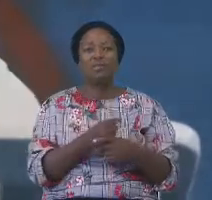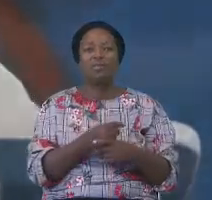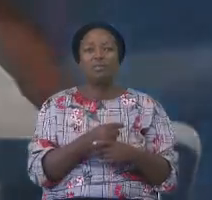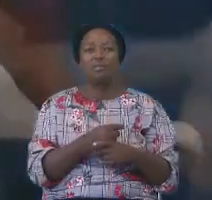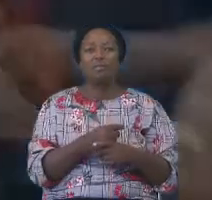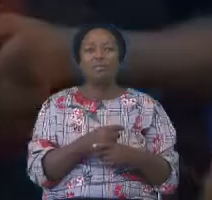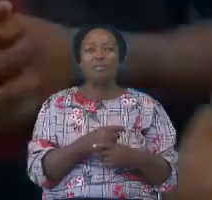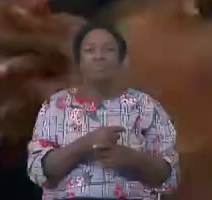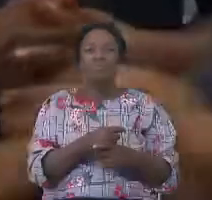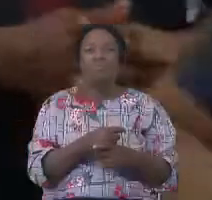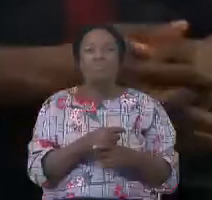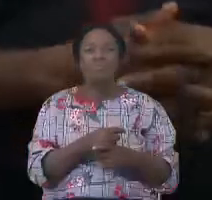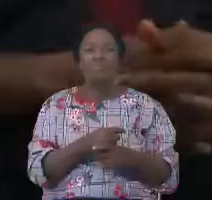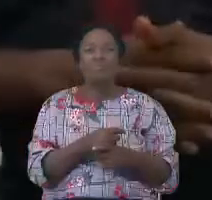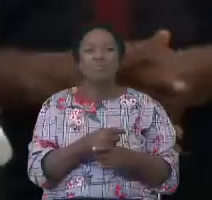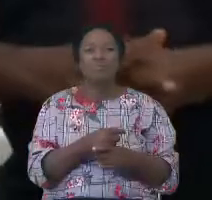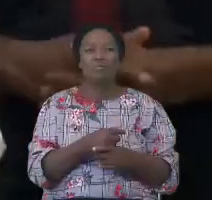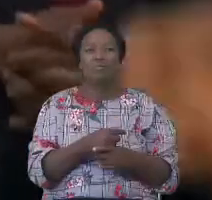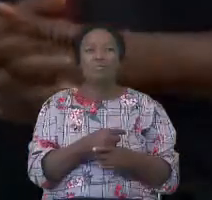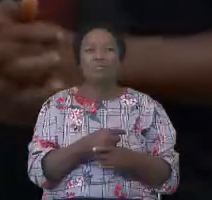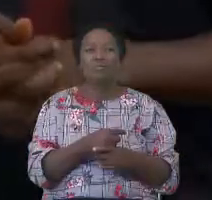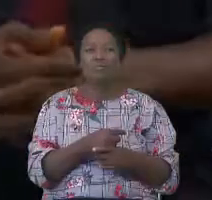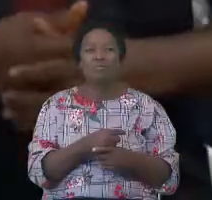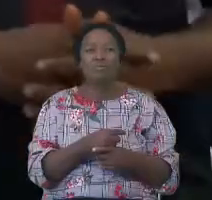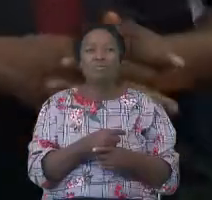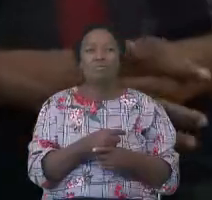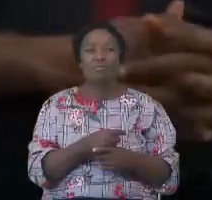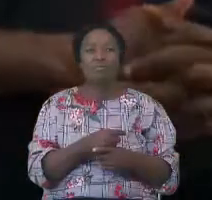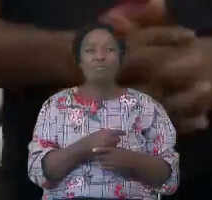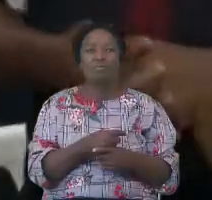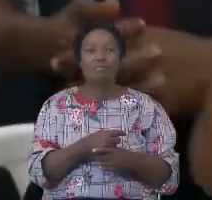were manifest in your life